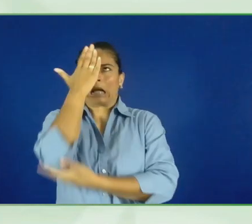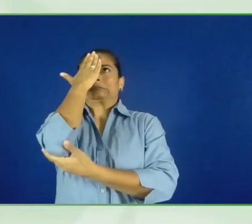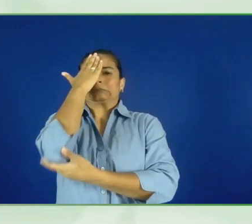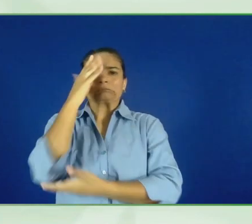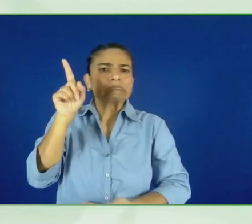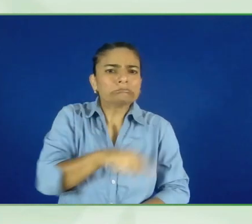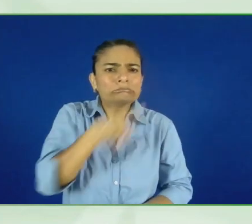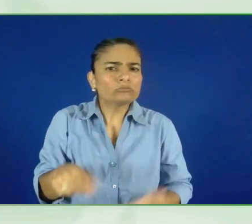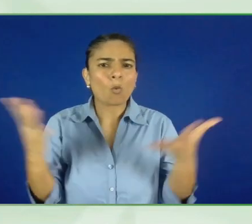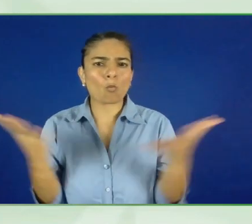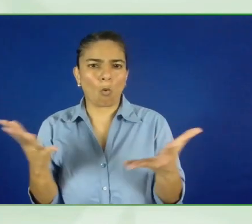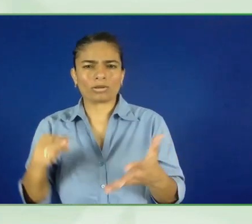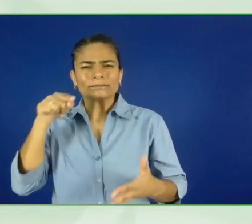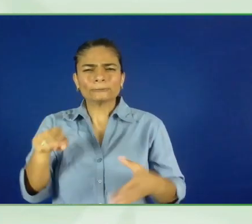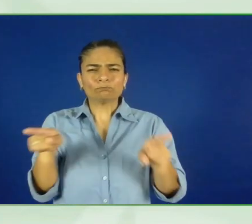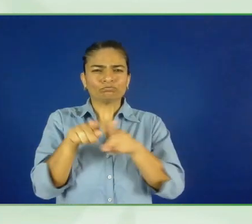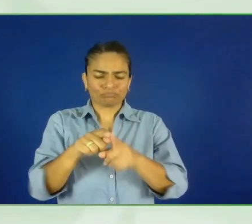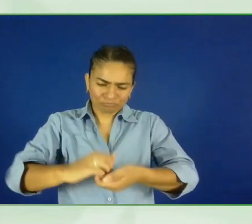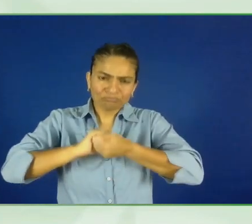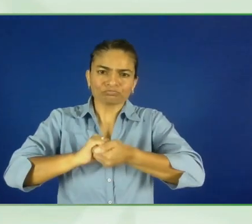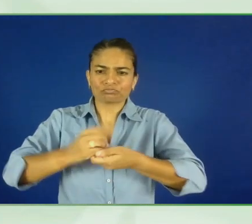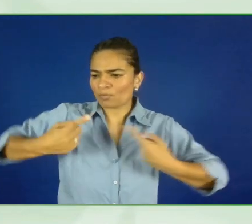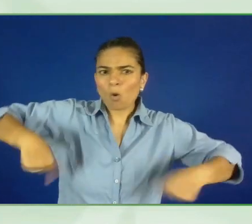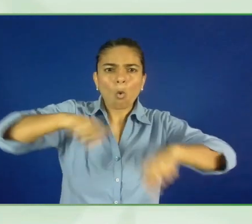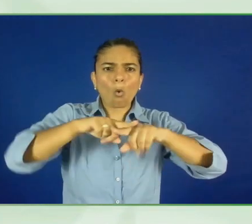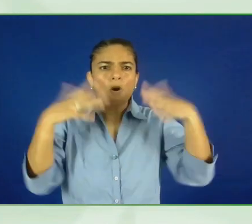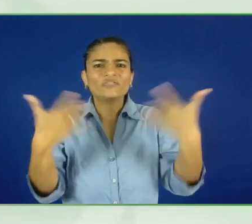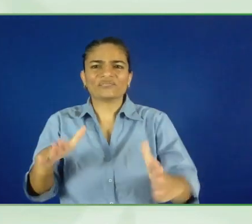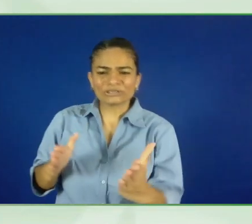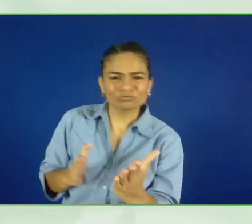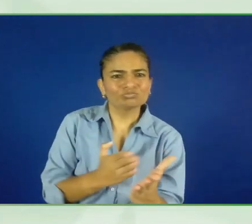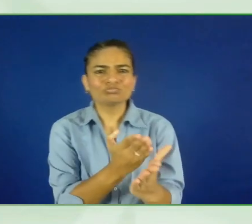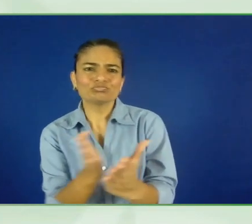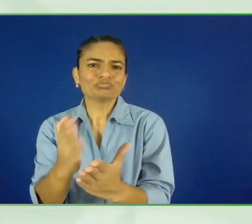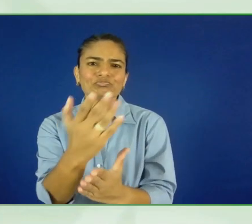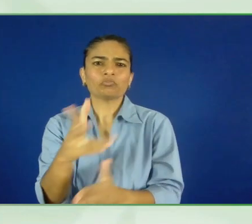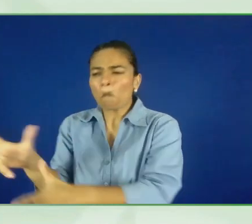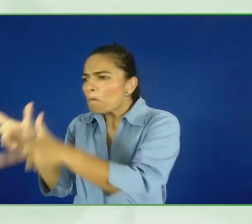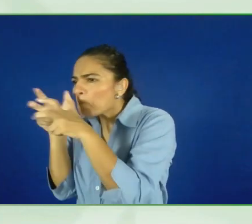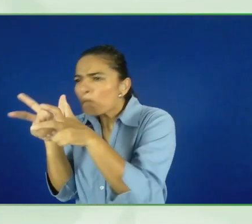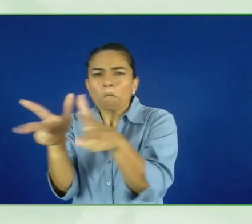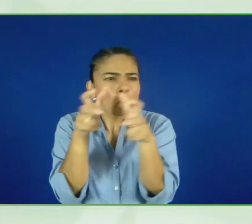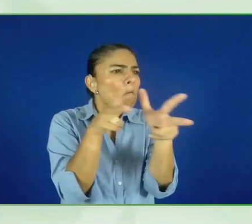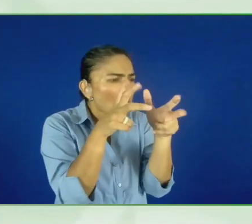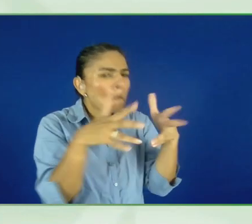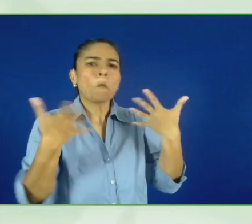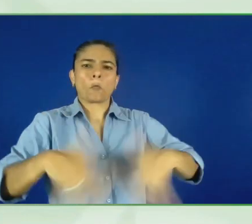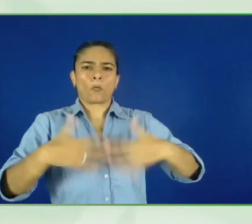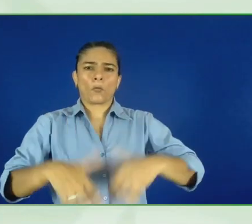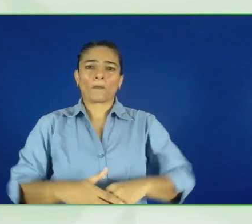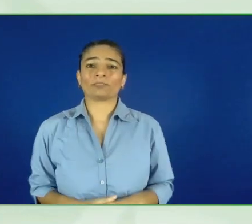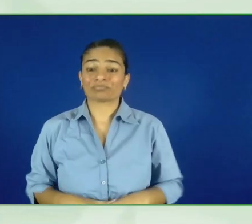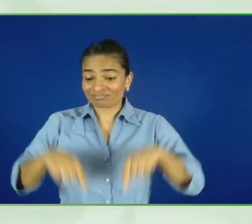or so that we're embarking together here in this panel. We have three people who really work on